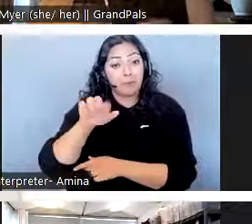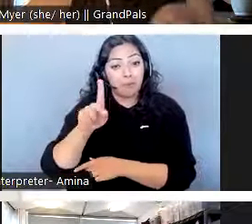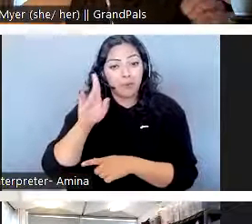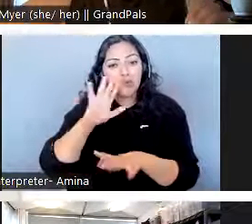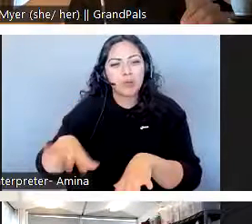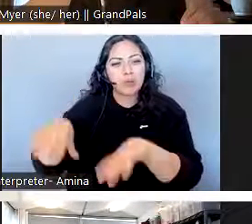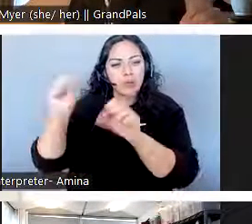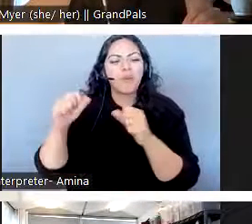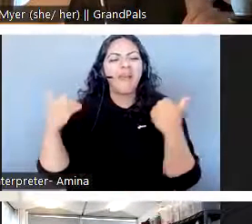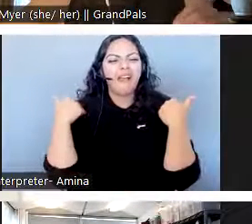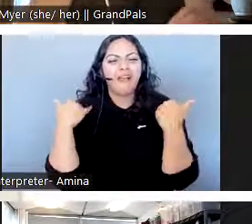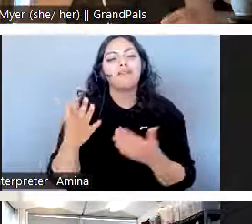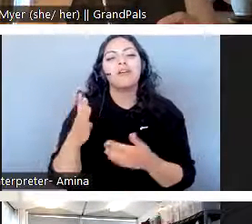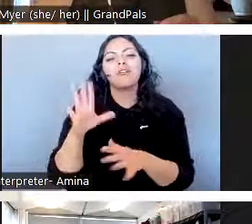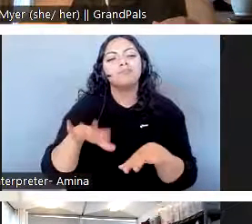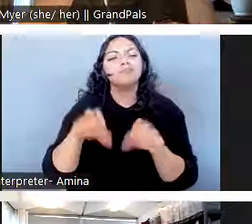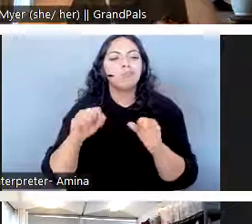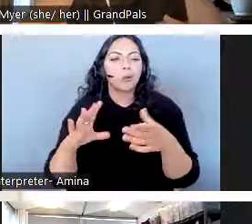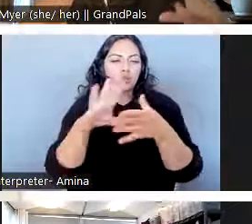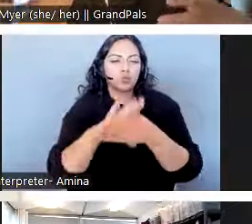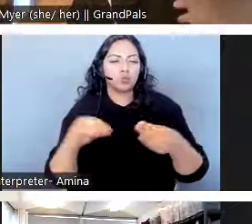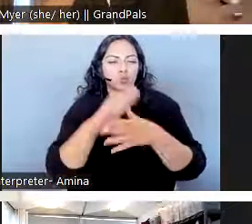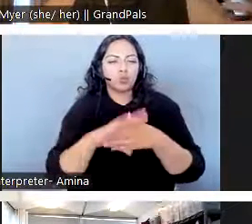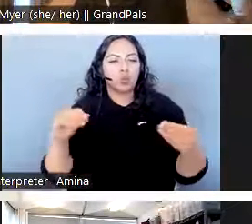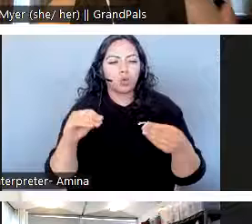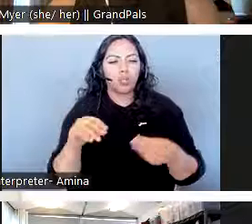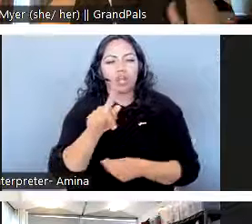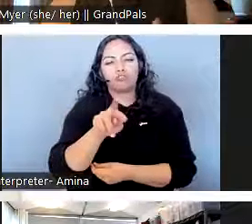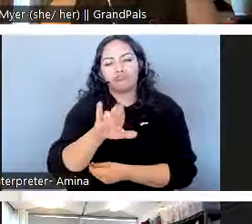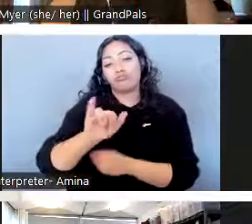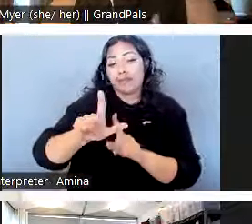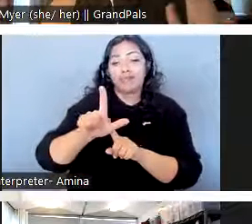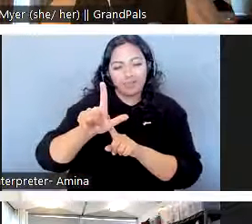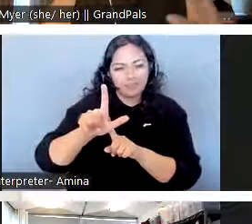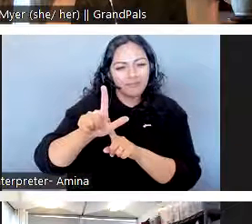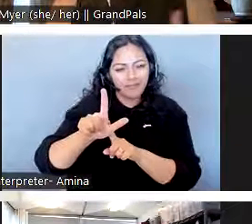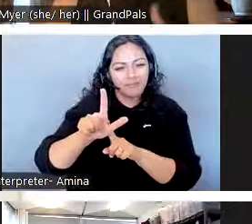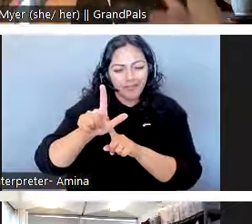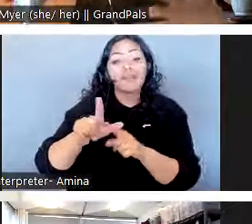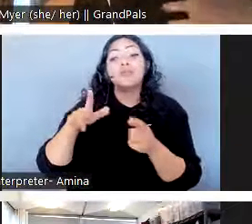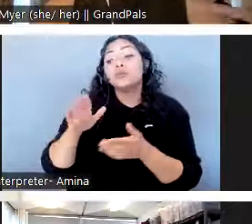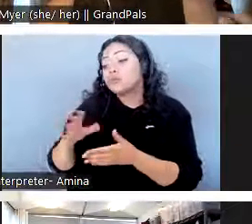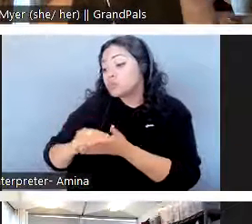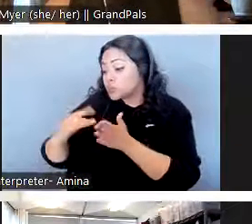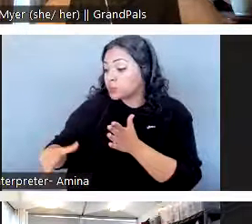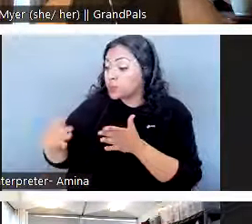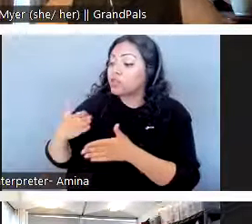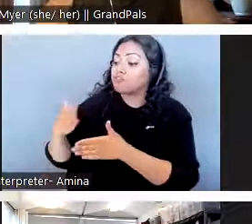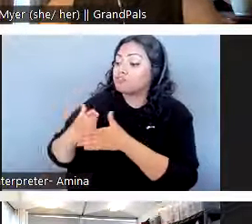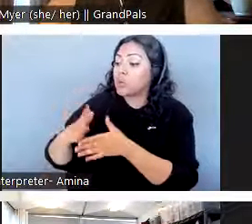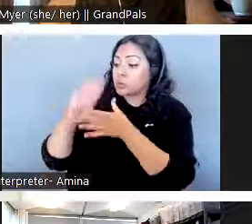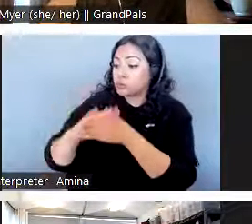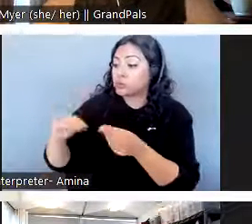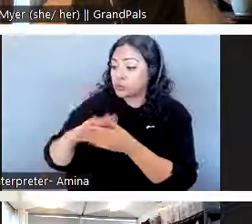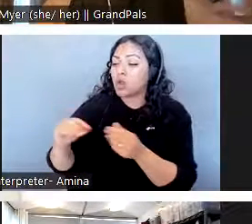tale trail. And so they're actually going to leverage those stories that the students are sharing, and that with the GrandPals'